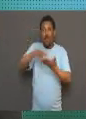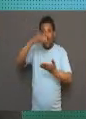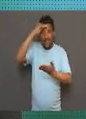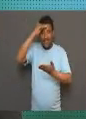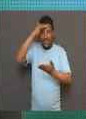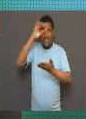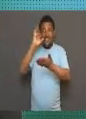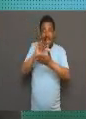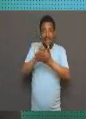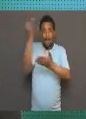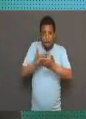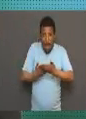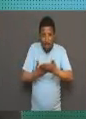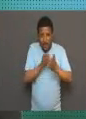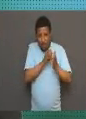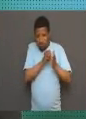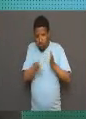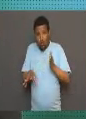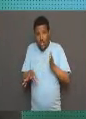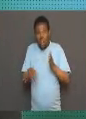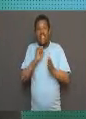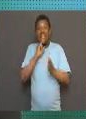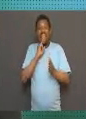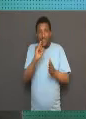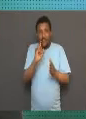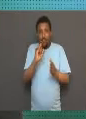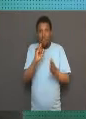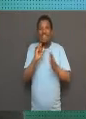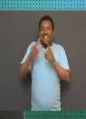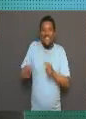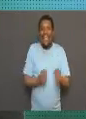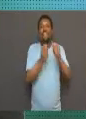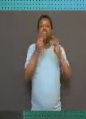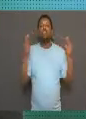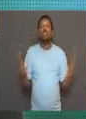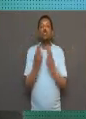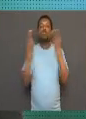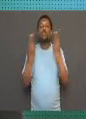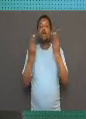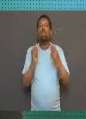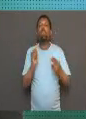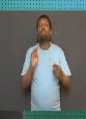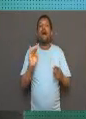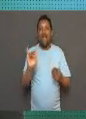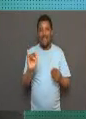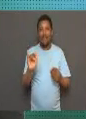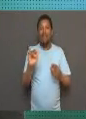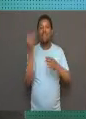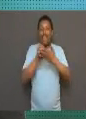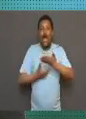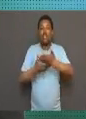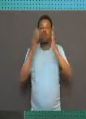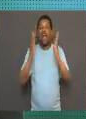learned that map projection is a technique used by